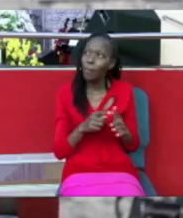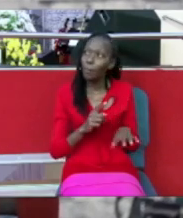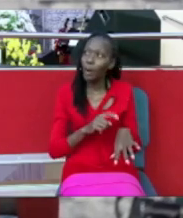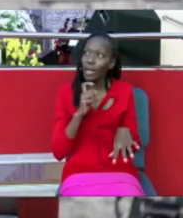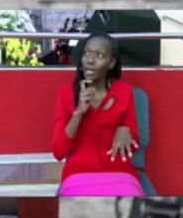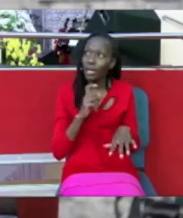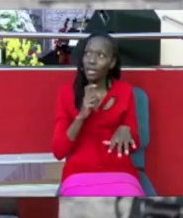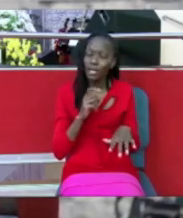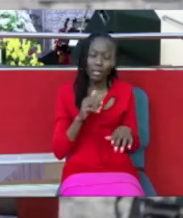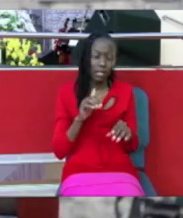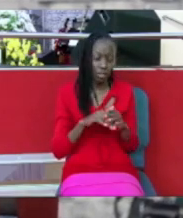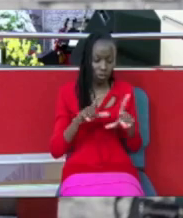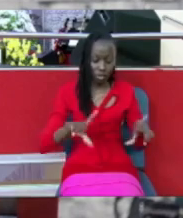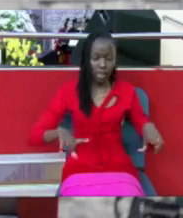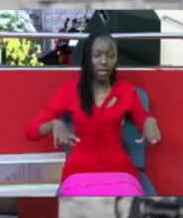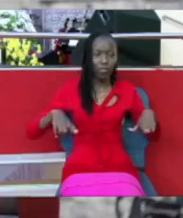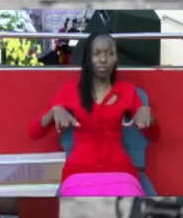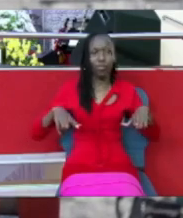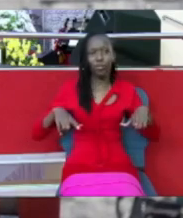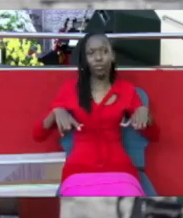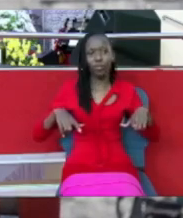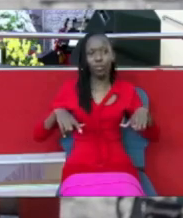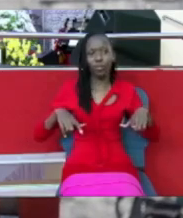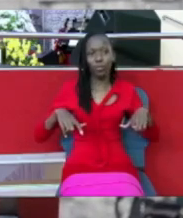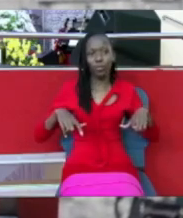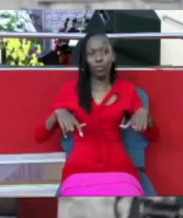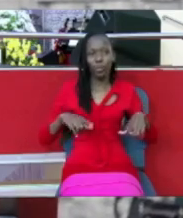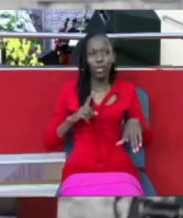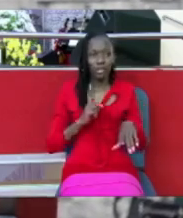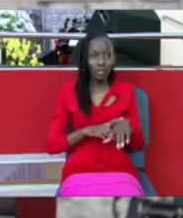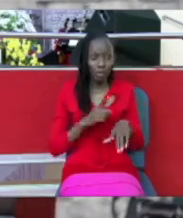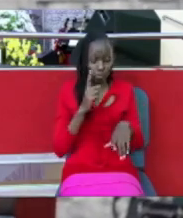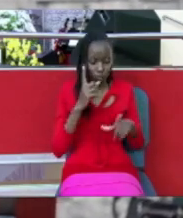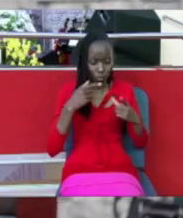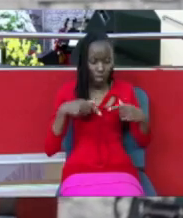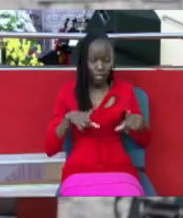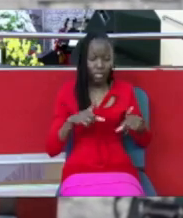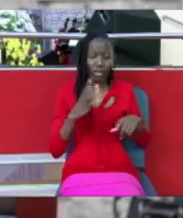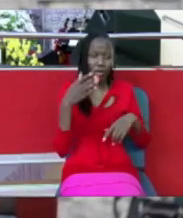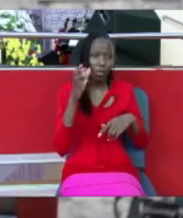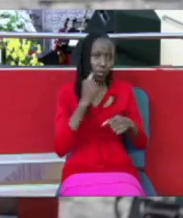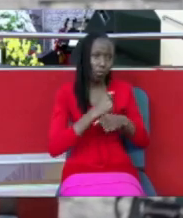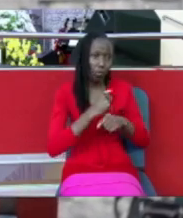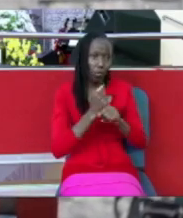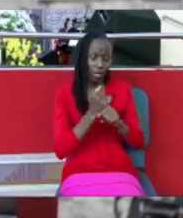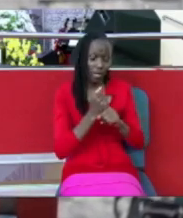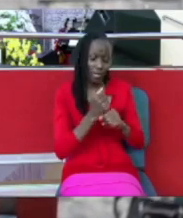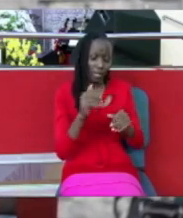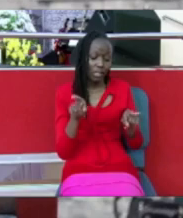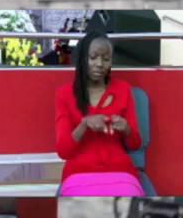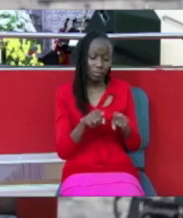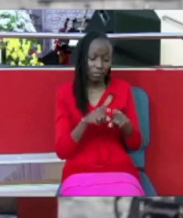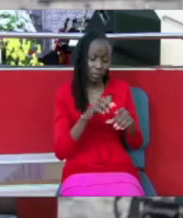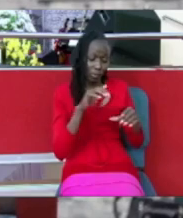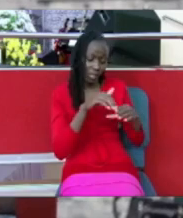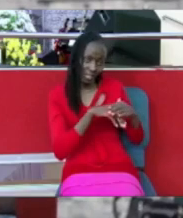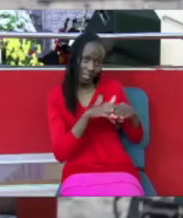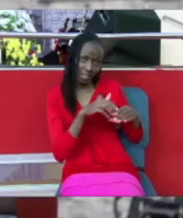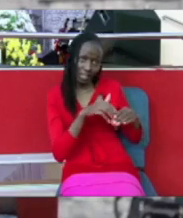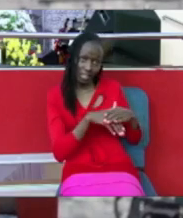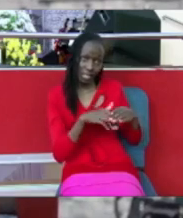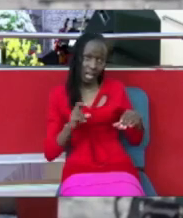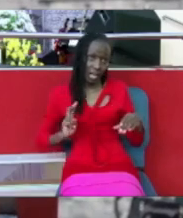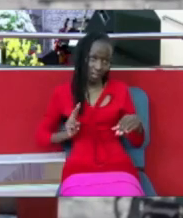liweze kuweka mipaka yako kwa maisha. And as we allow the Lord to work even on our inside. Na tunapomruhusu Bwana atutendee